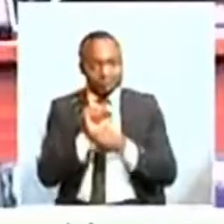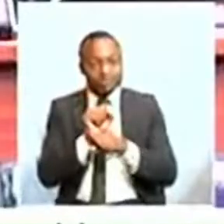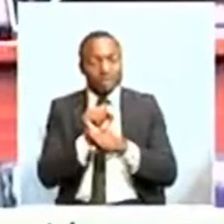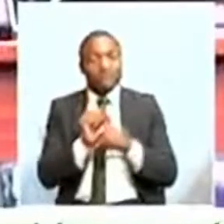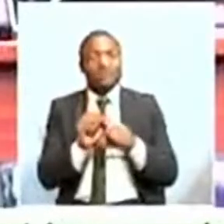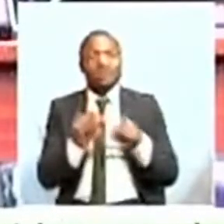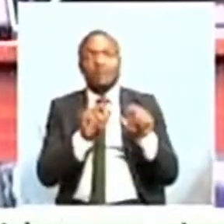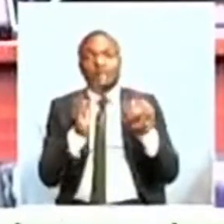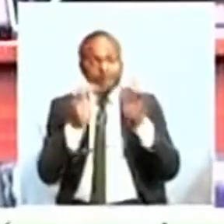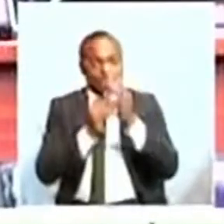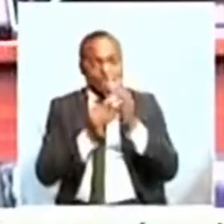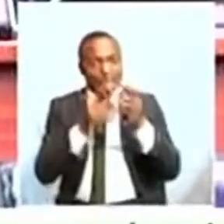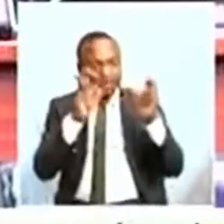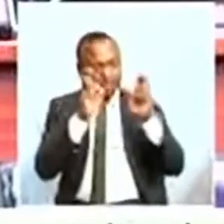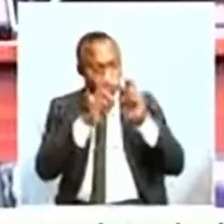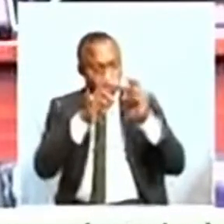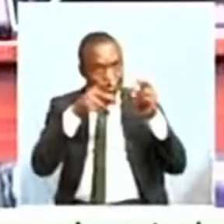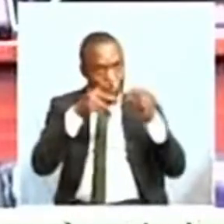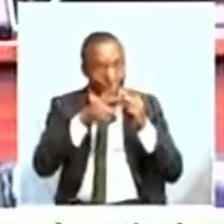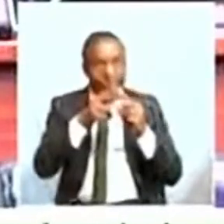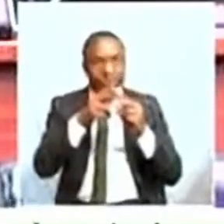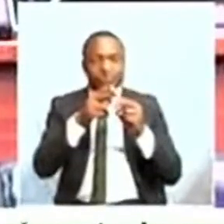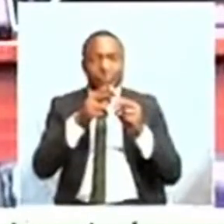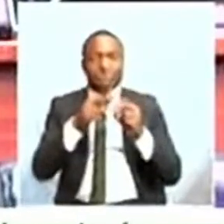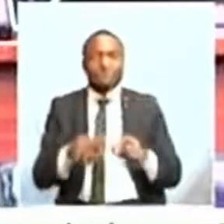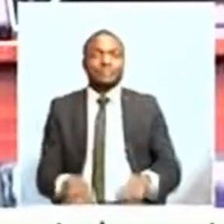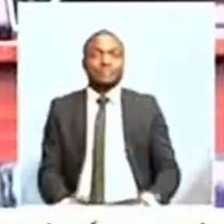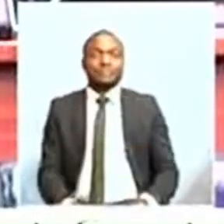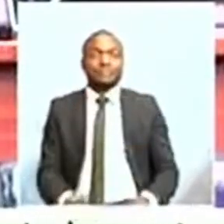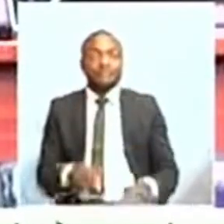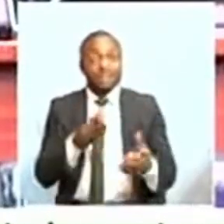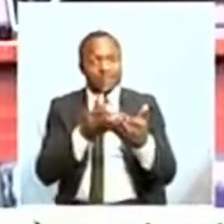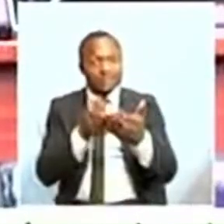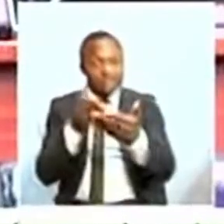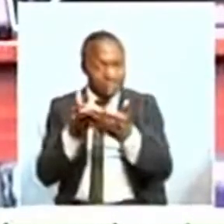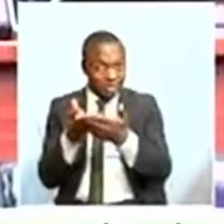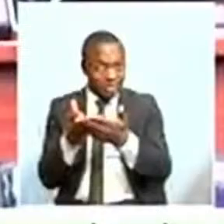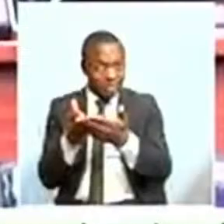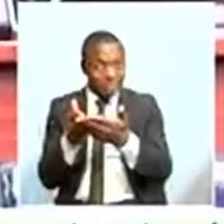contract was terminated and boards were encashed. These